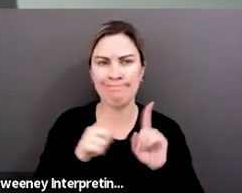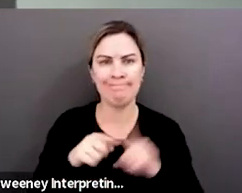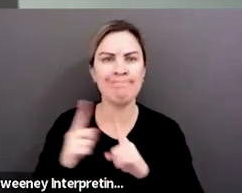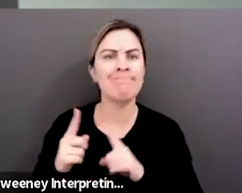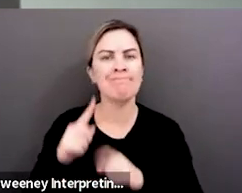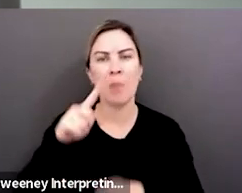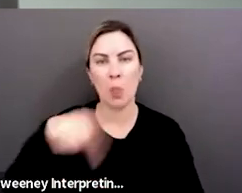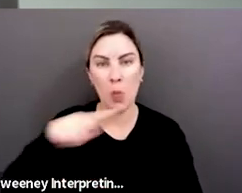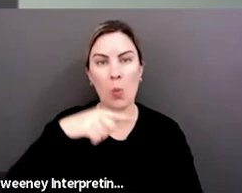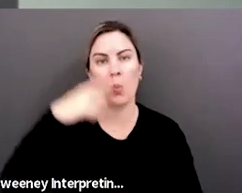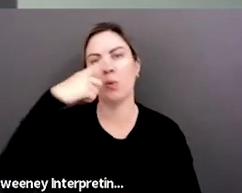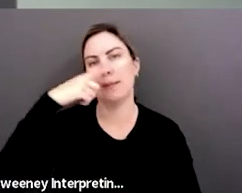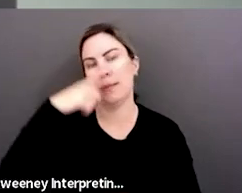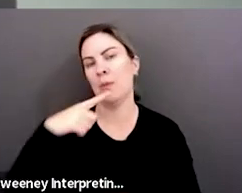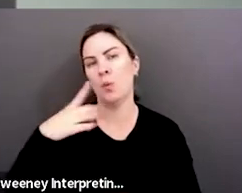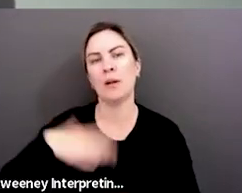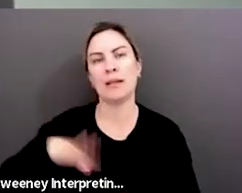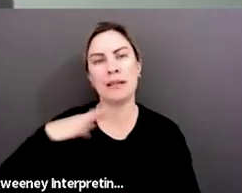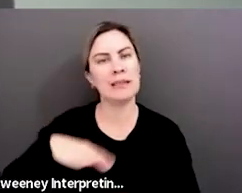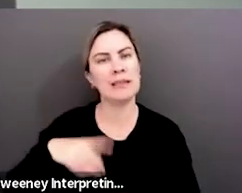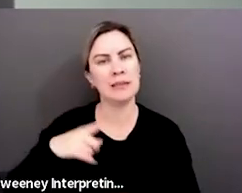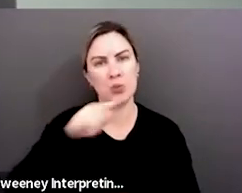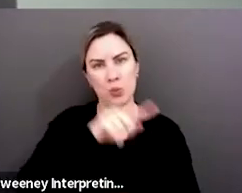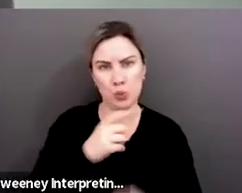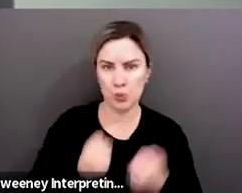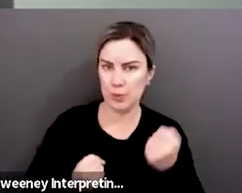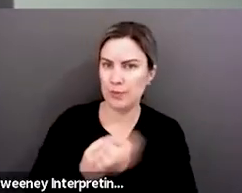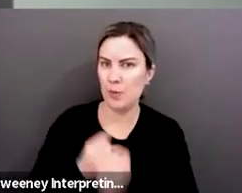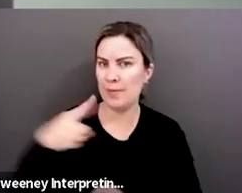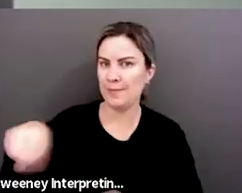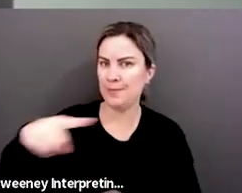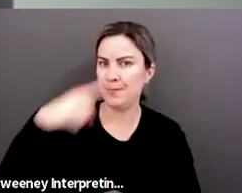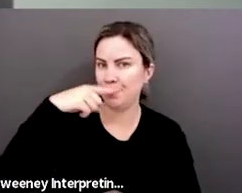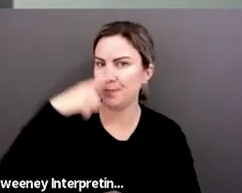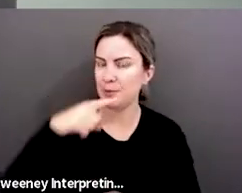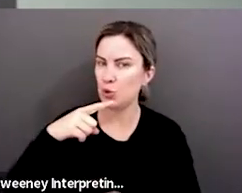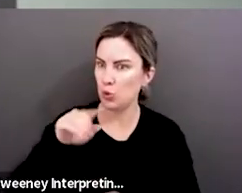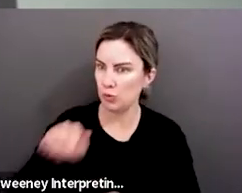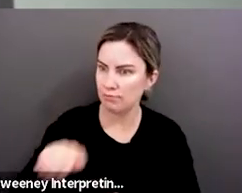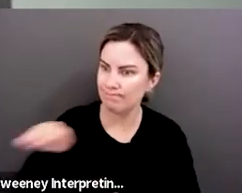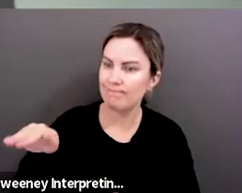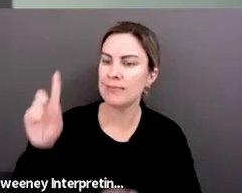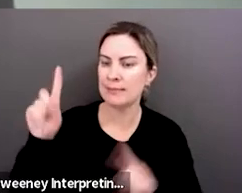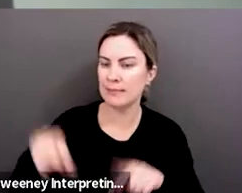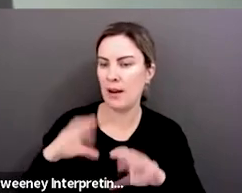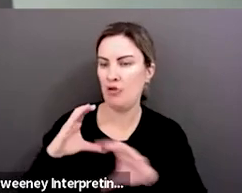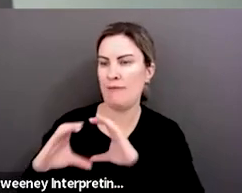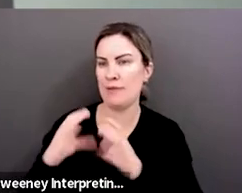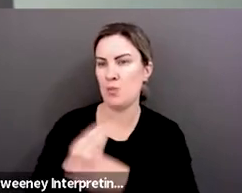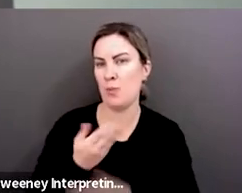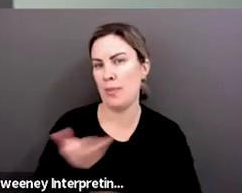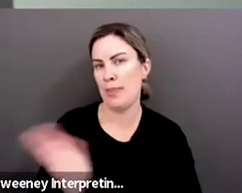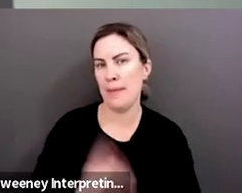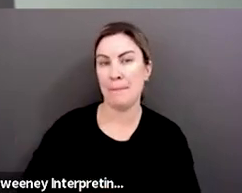we really would call upon you to support reaching out and starting that conversation. It can be really hard to start